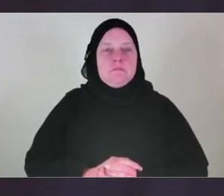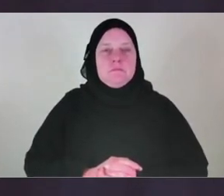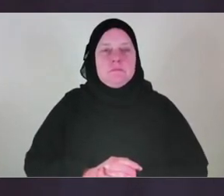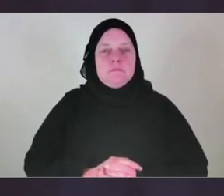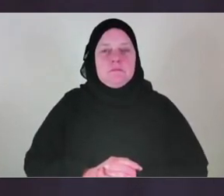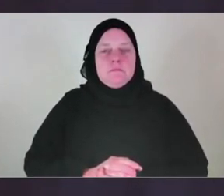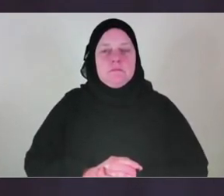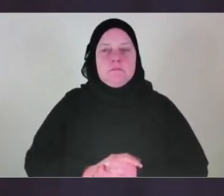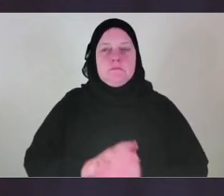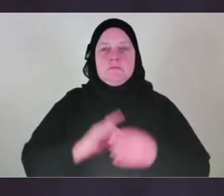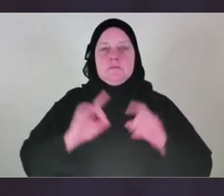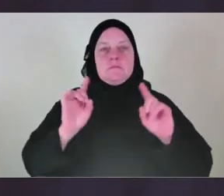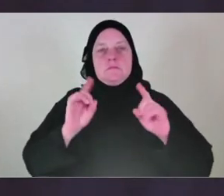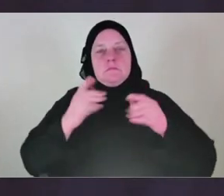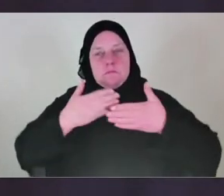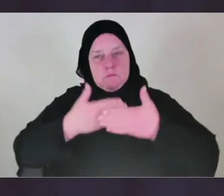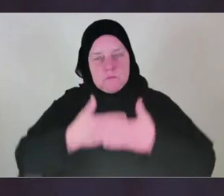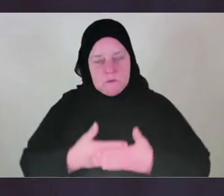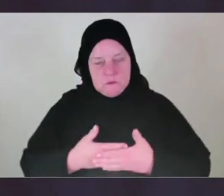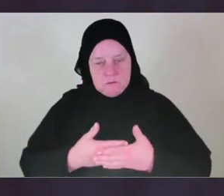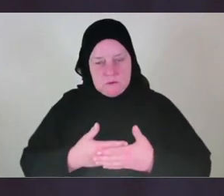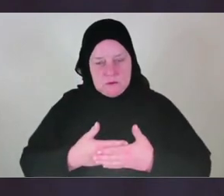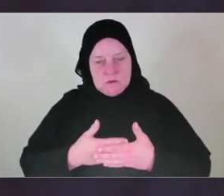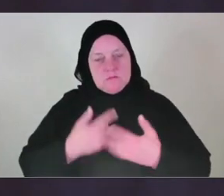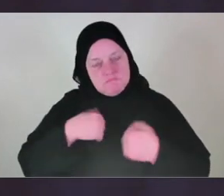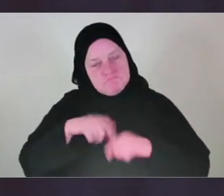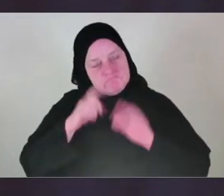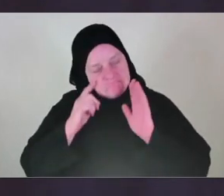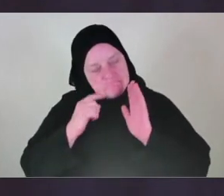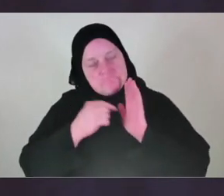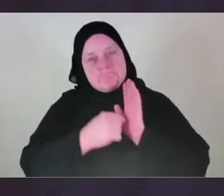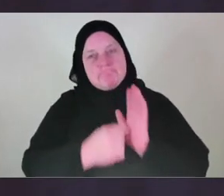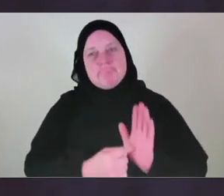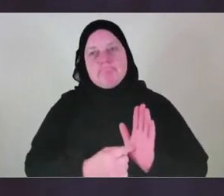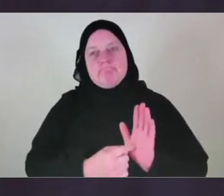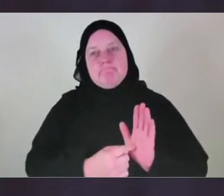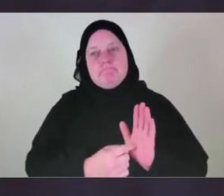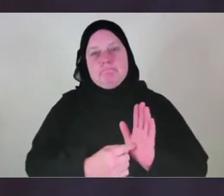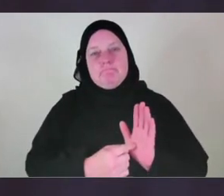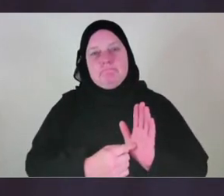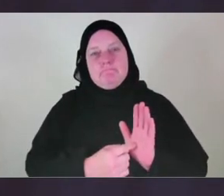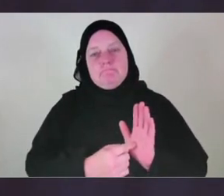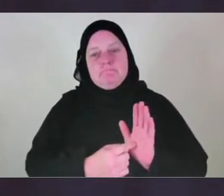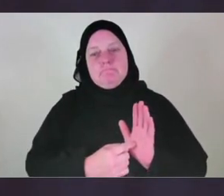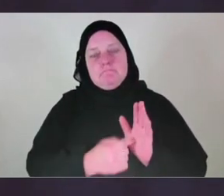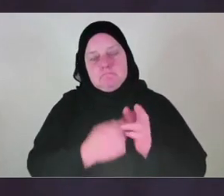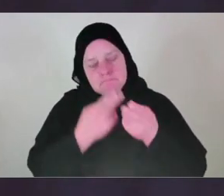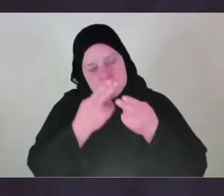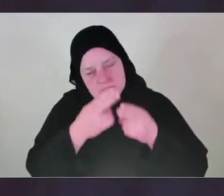Tonight we're commemorating the martyrdom and death